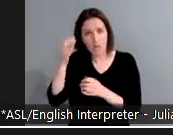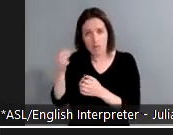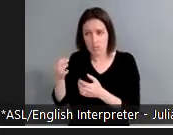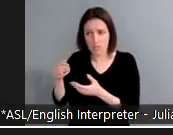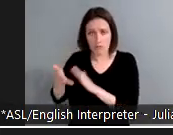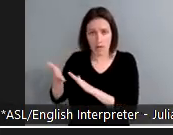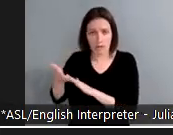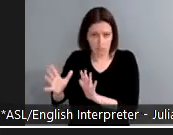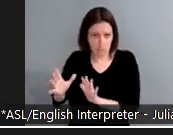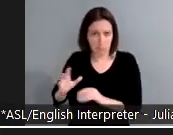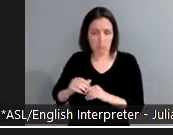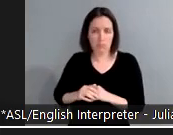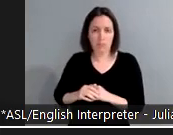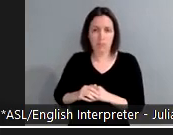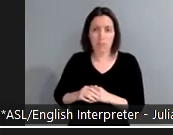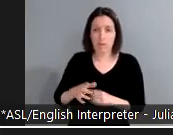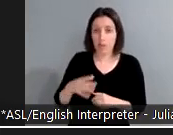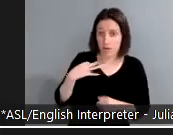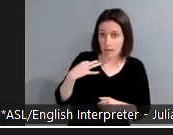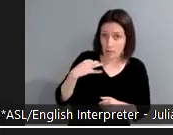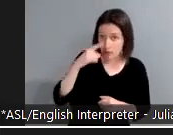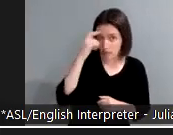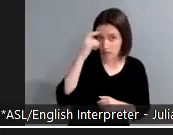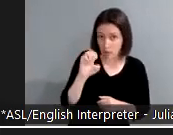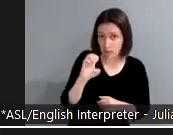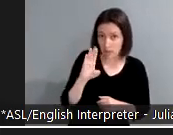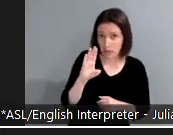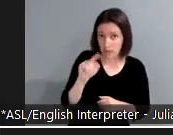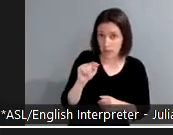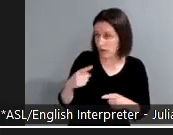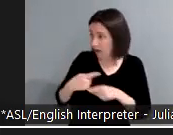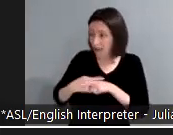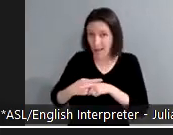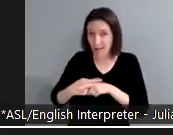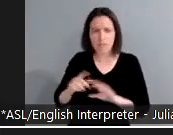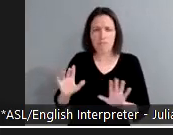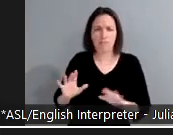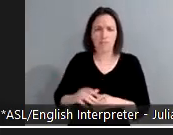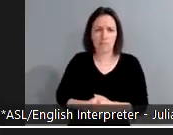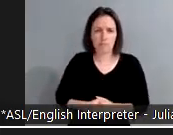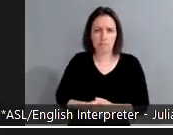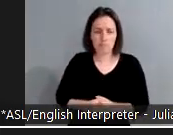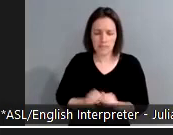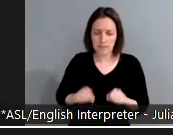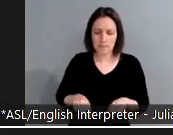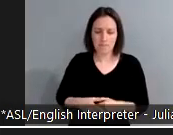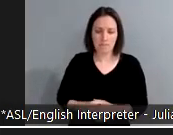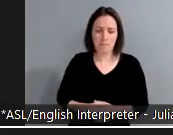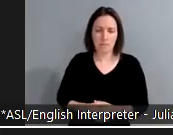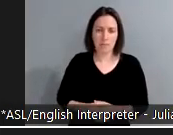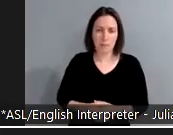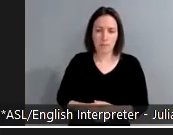Their eligibility in summer EBT does not preclude them from those other programs. Following the release